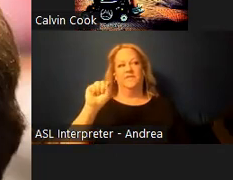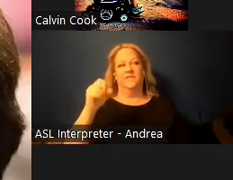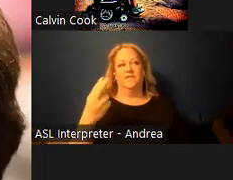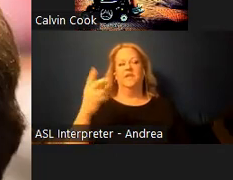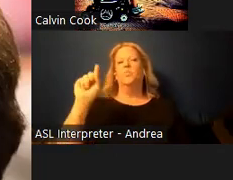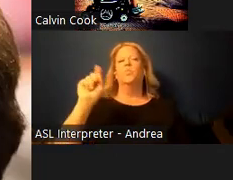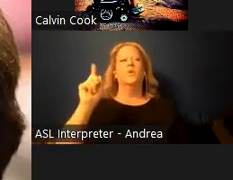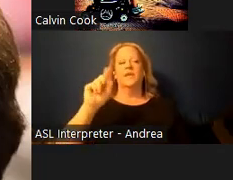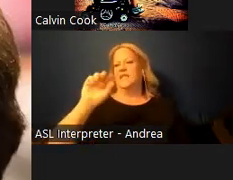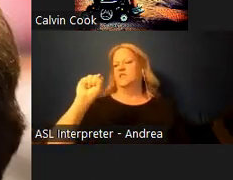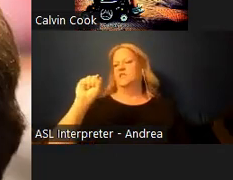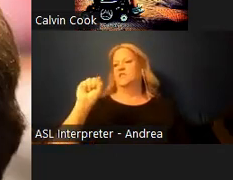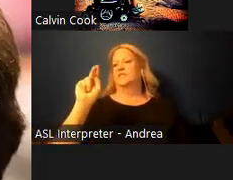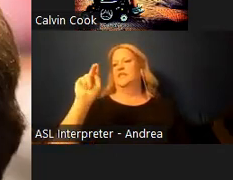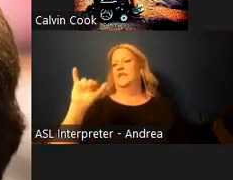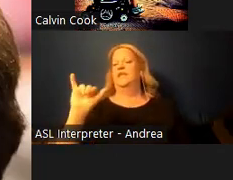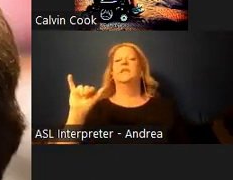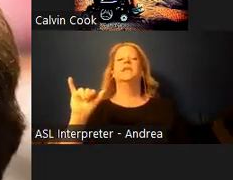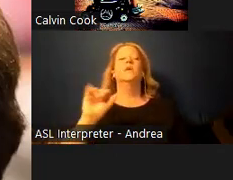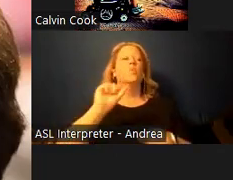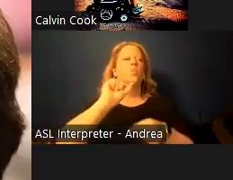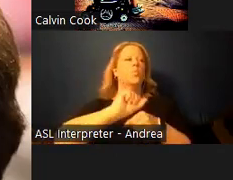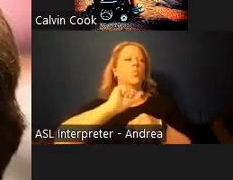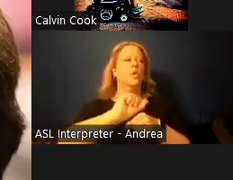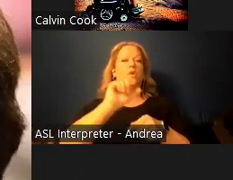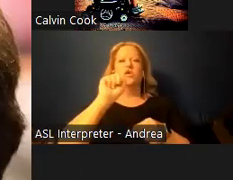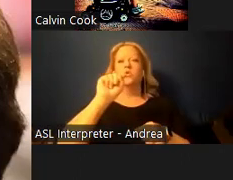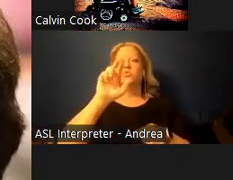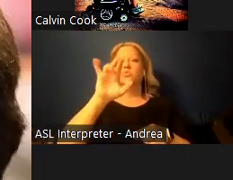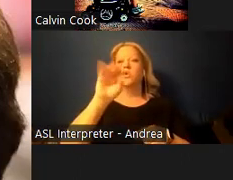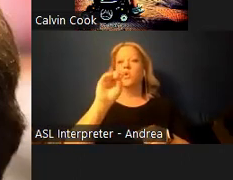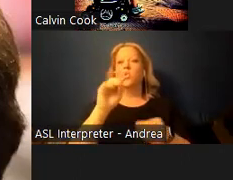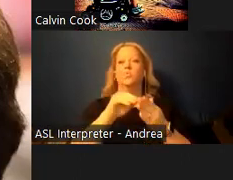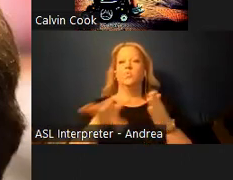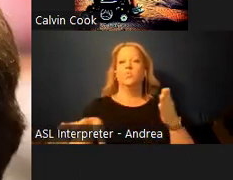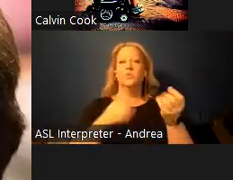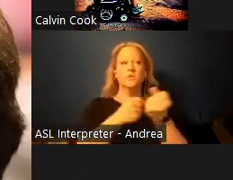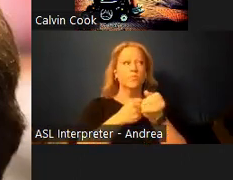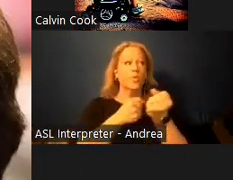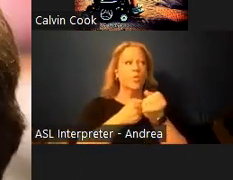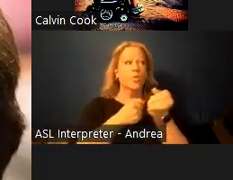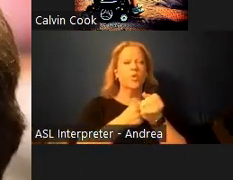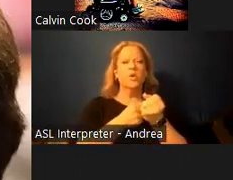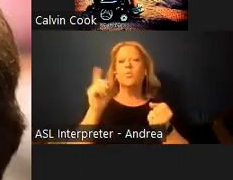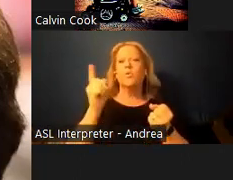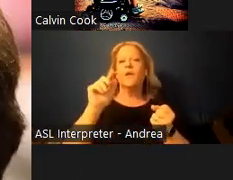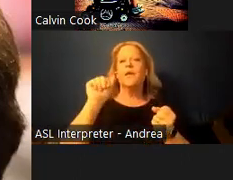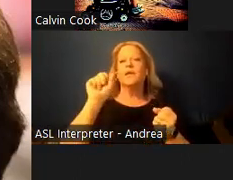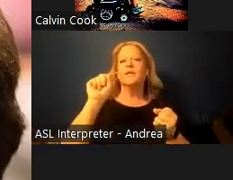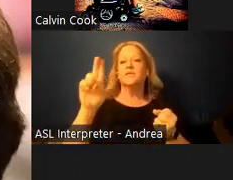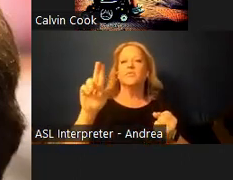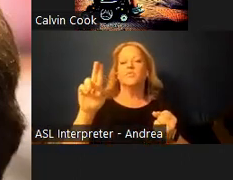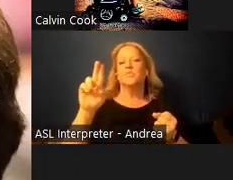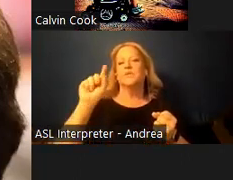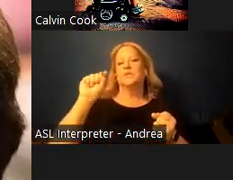at Arizona State University, Tempe campus. Welcome, Jay. Thank you, George. I'm really happy to